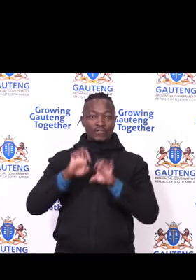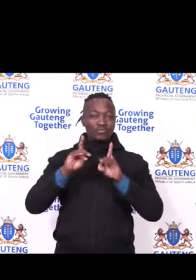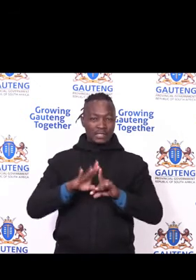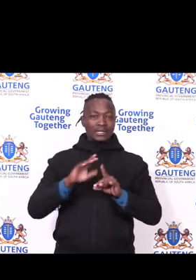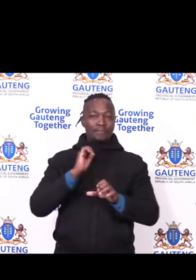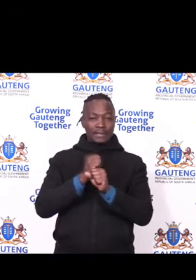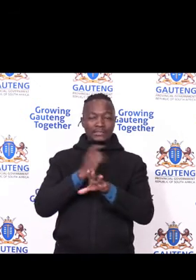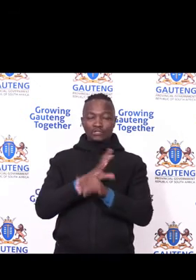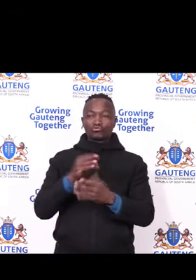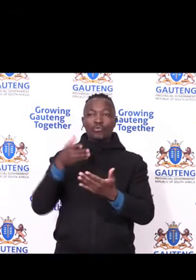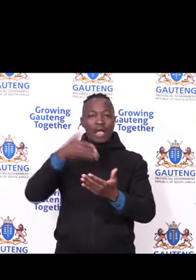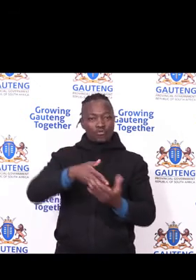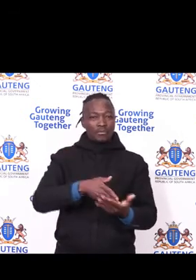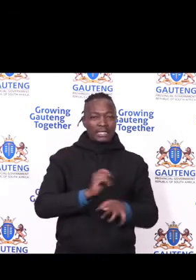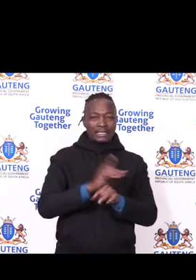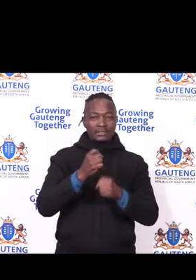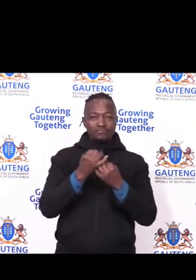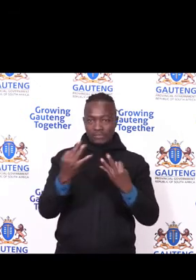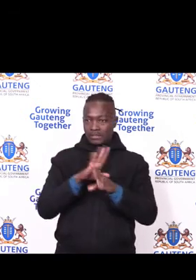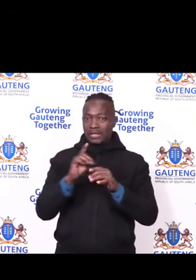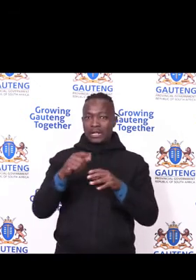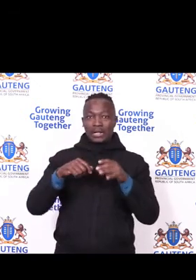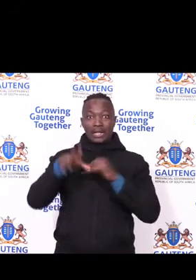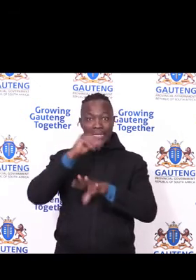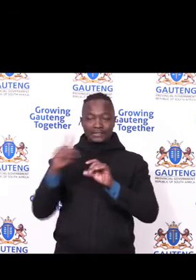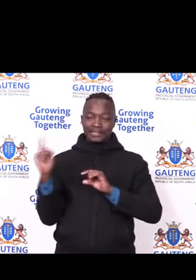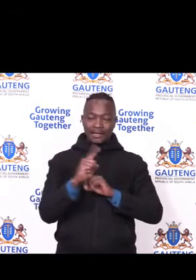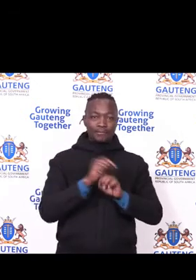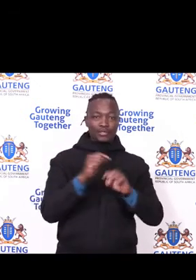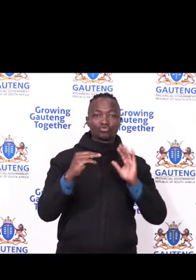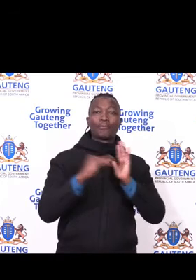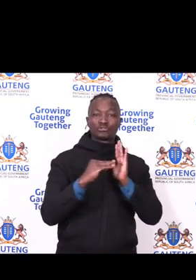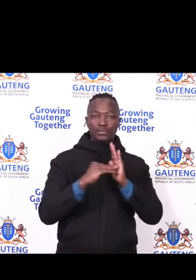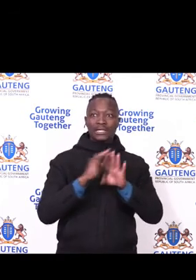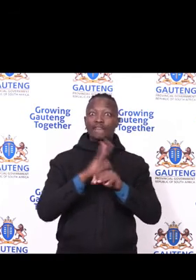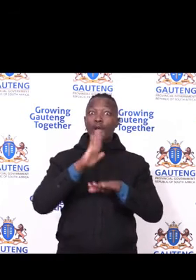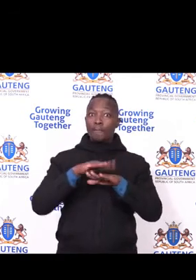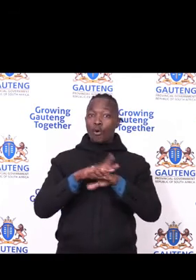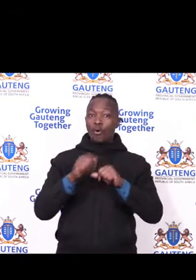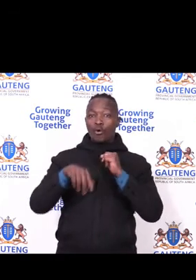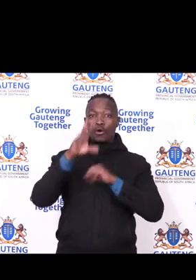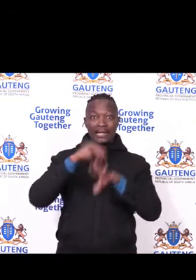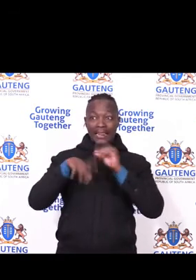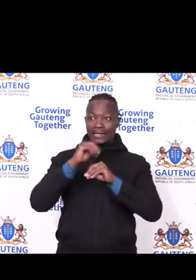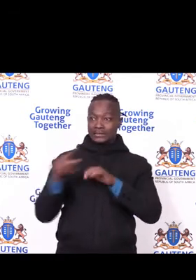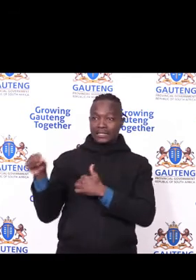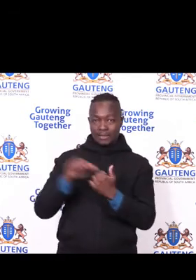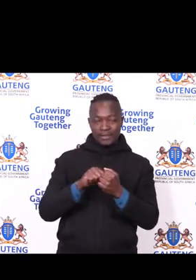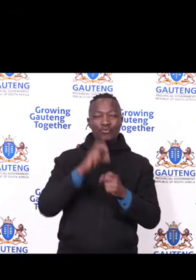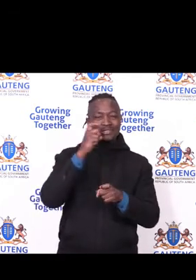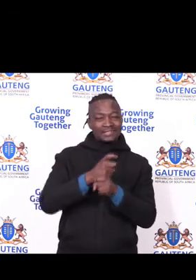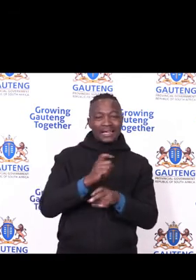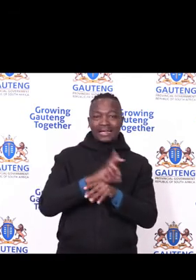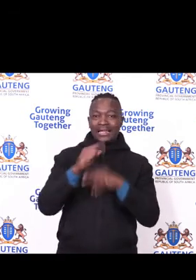us to accommodate the number of learners that are available. So if more learners can come back, you will see that we are going to struggle in terms of